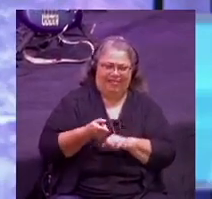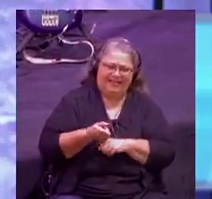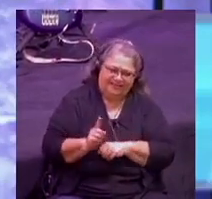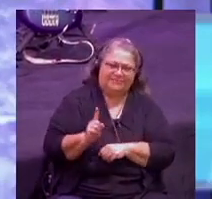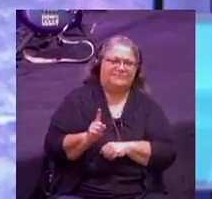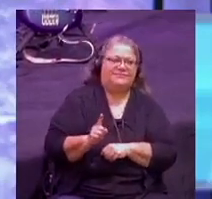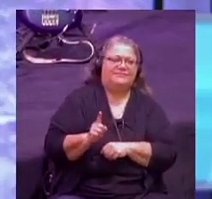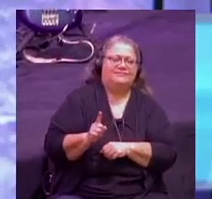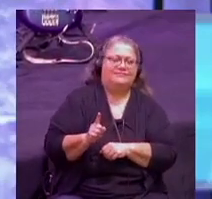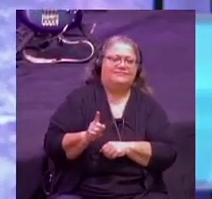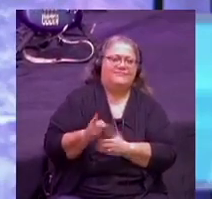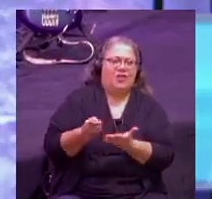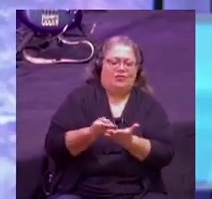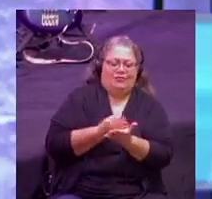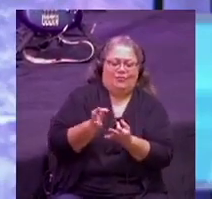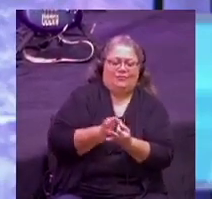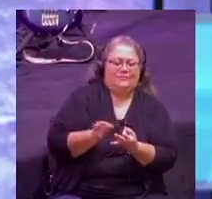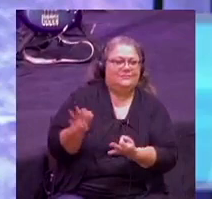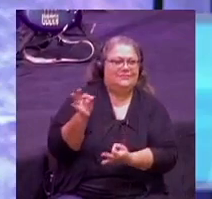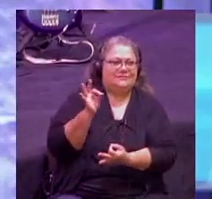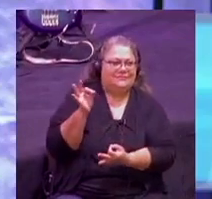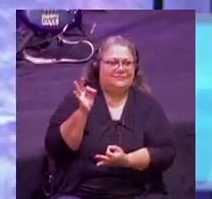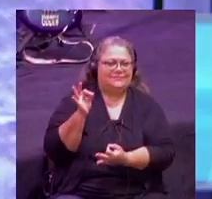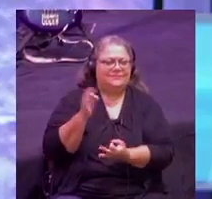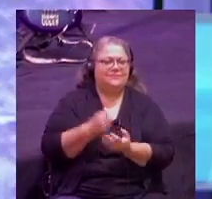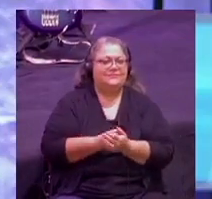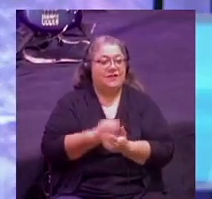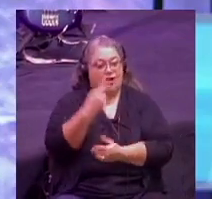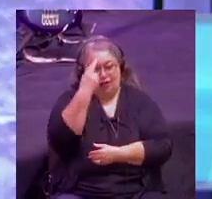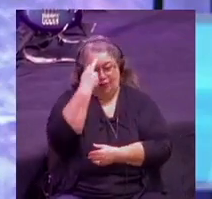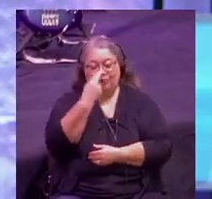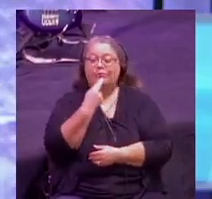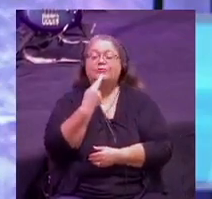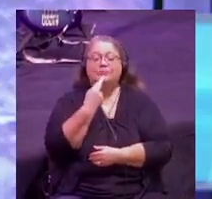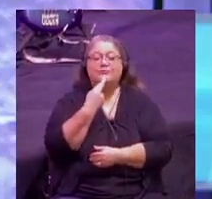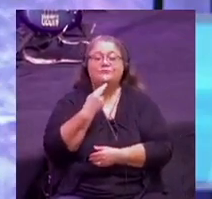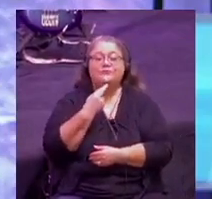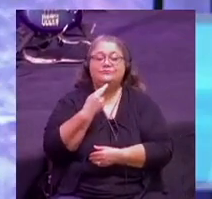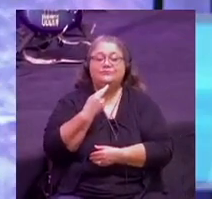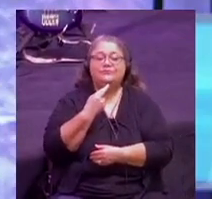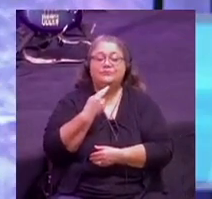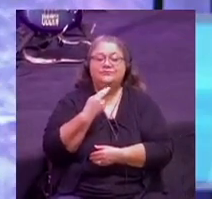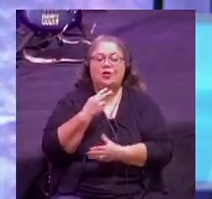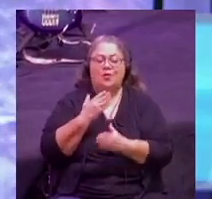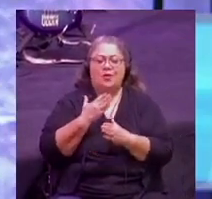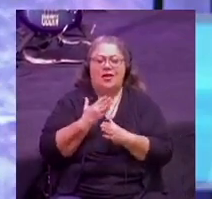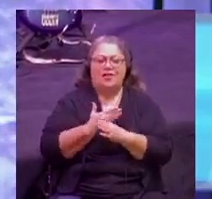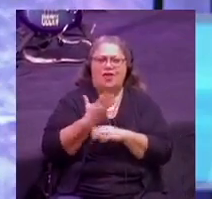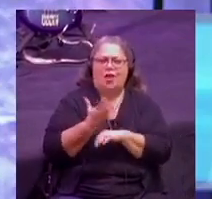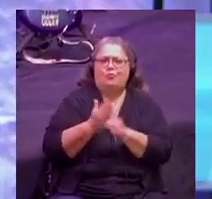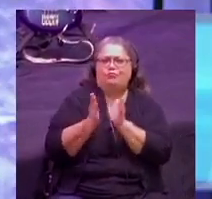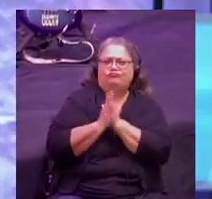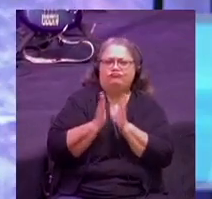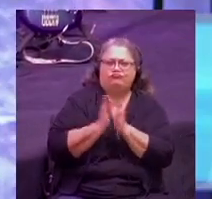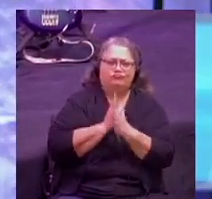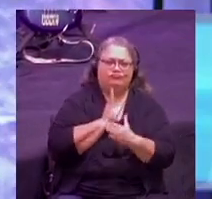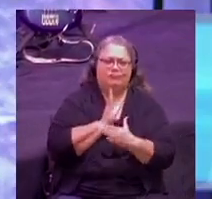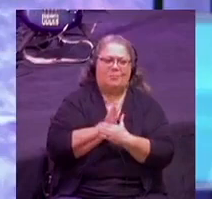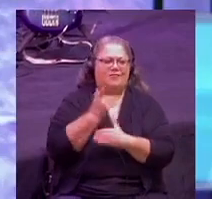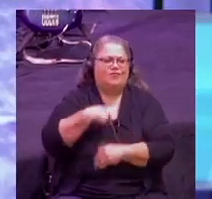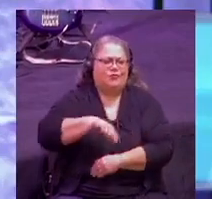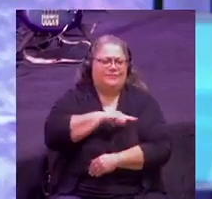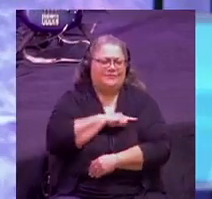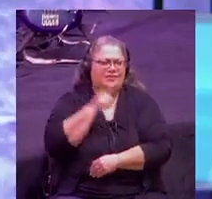offend the Holy Spirit? According to Romans, the Holy Spirit intercedes for us. He prays. Do you know